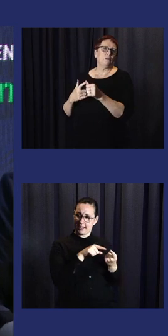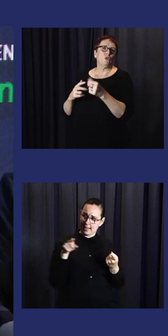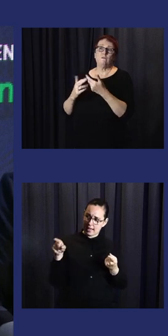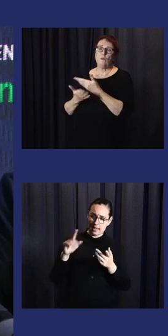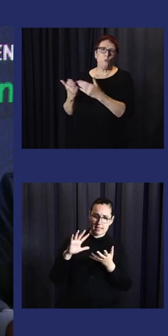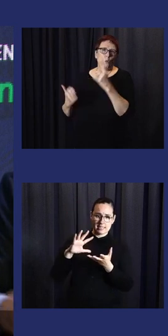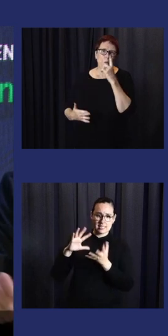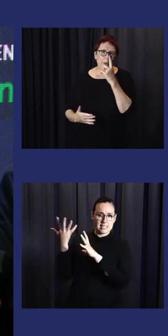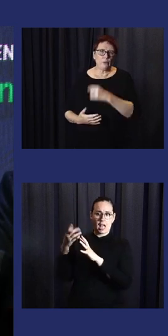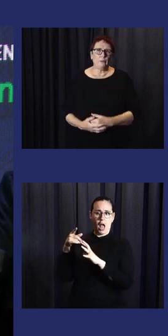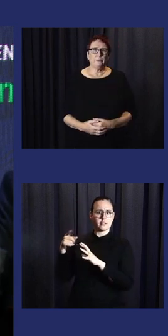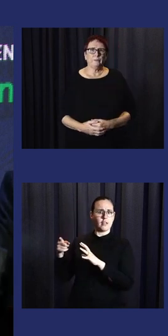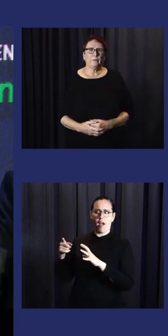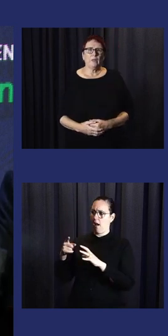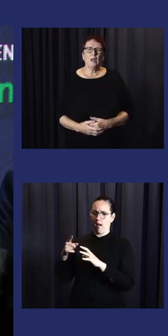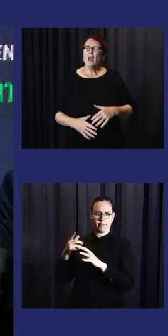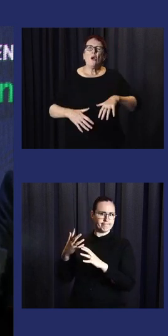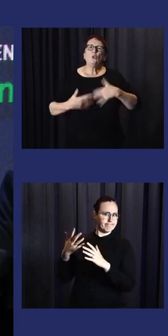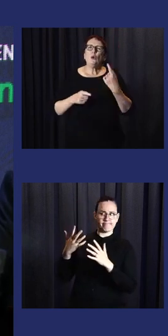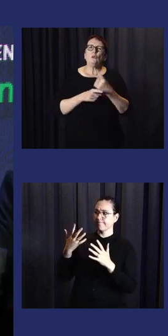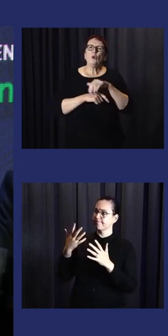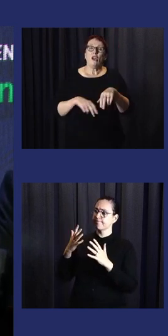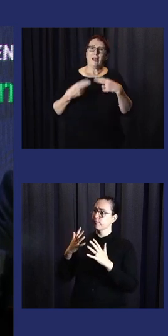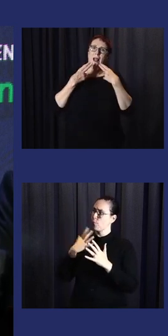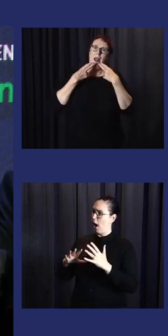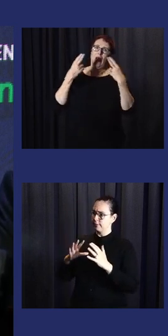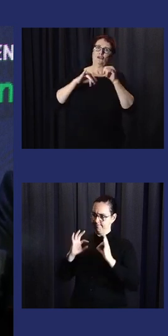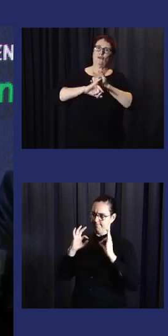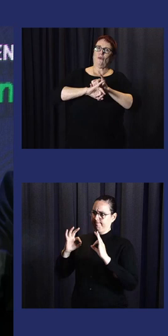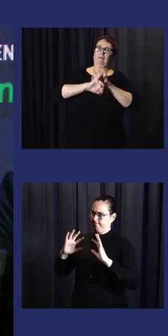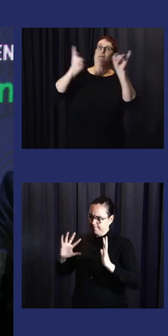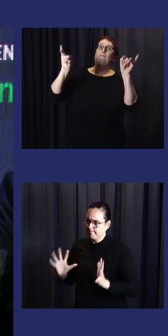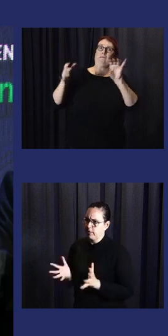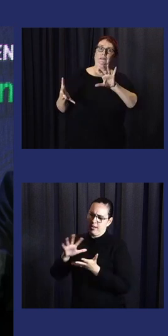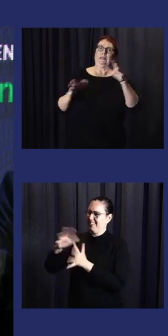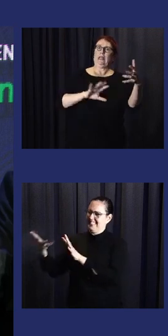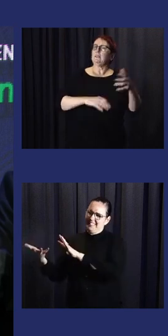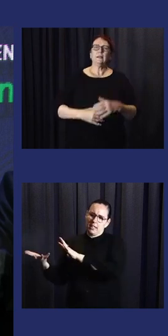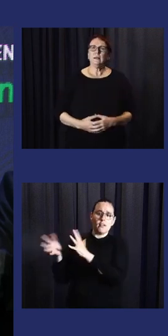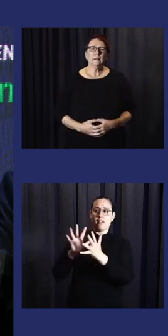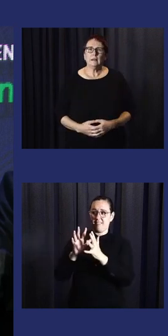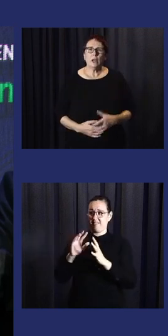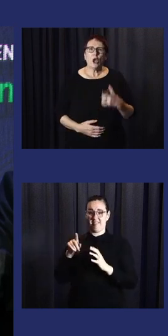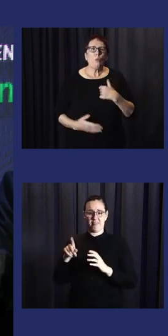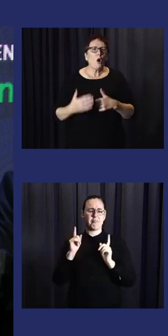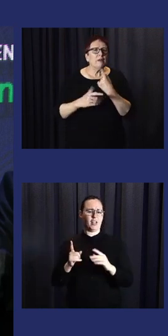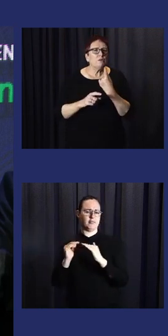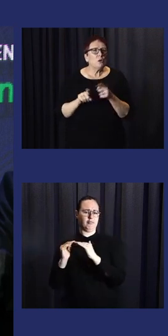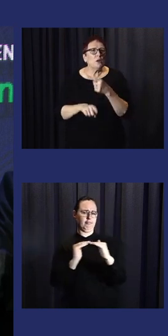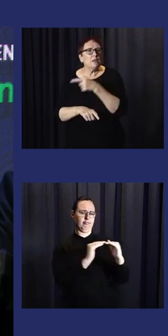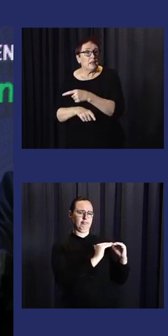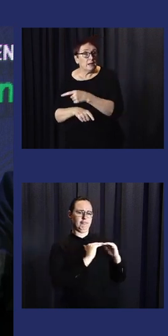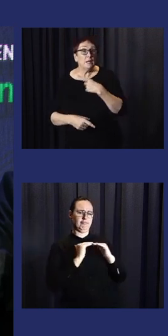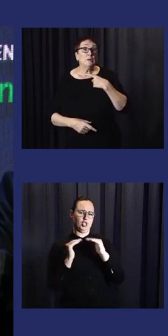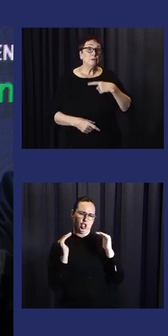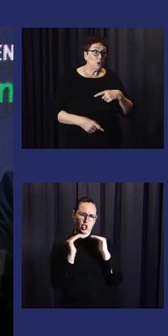the language of natural disasters, and we talked about this, that, you know, that there's a reason for that, because there is a direct